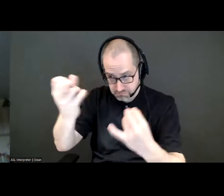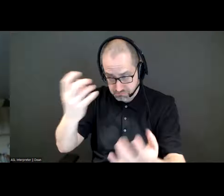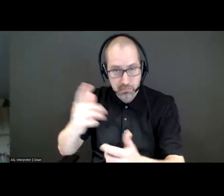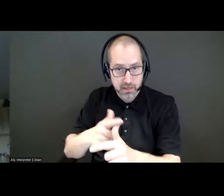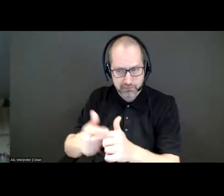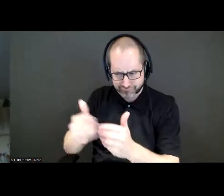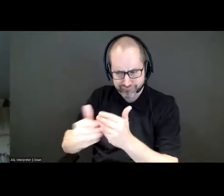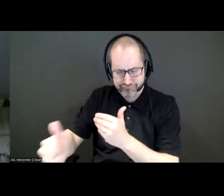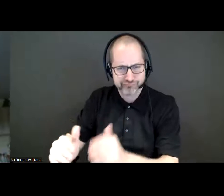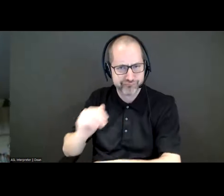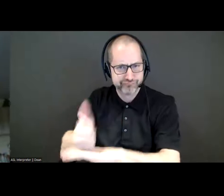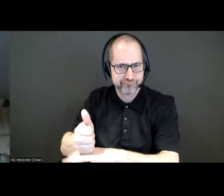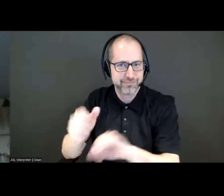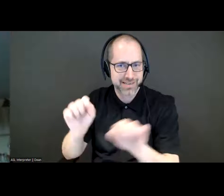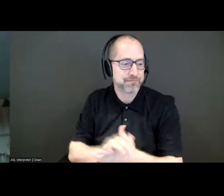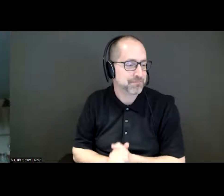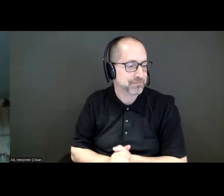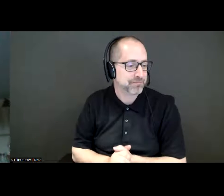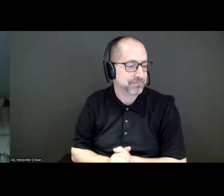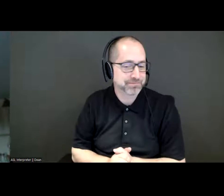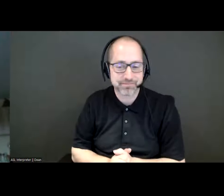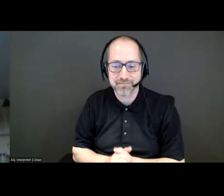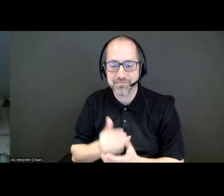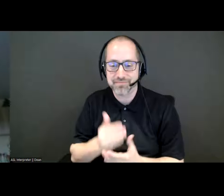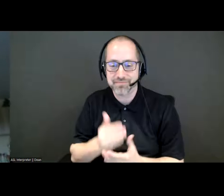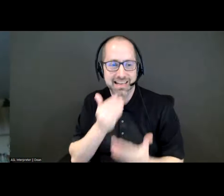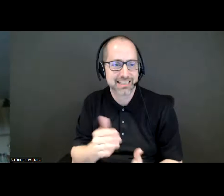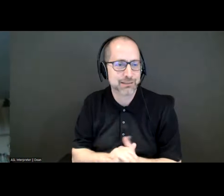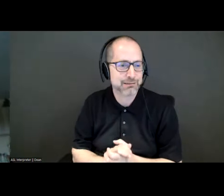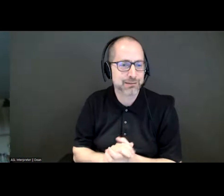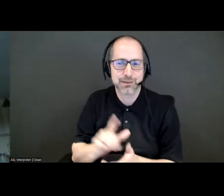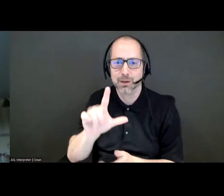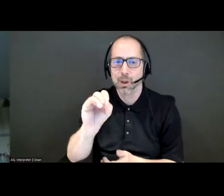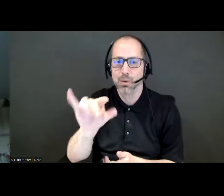Lois. Thanks. I think I want to be like you when I grow up.